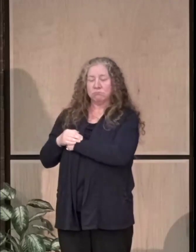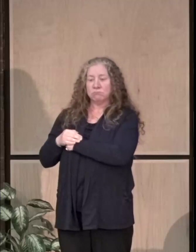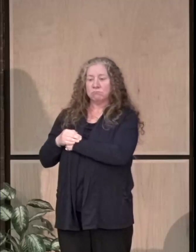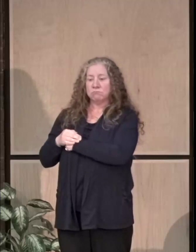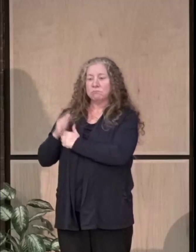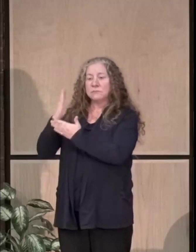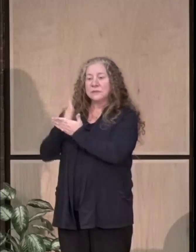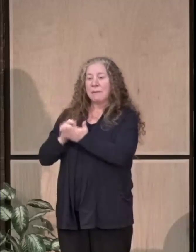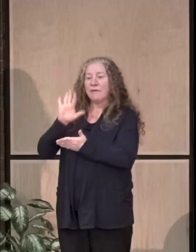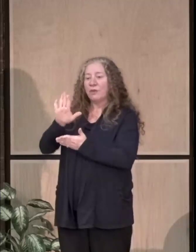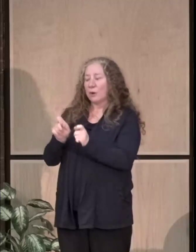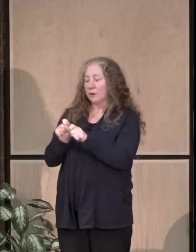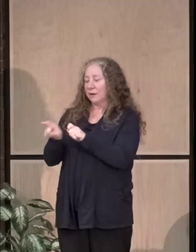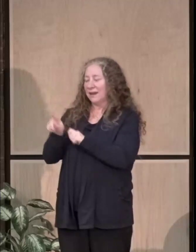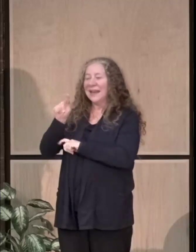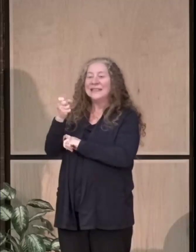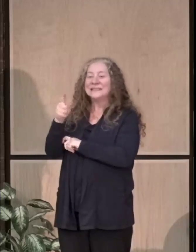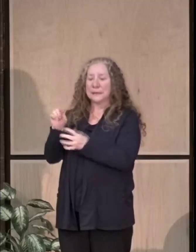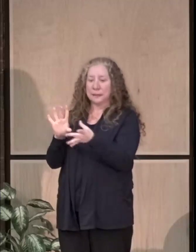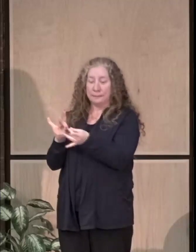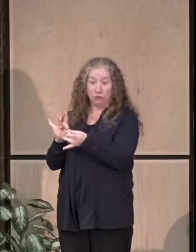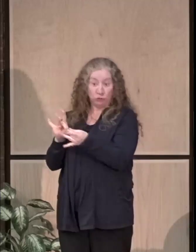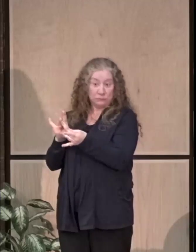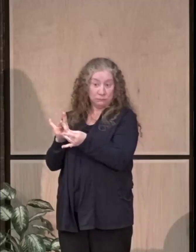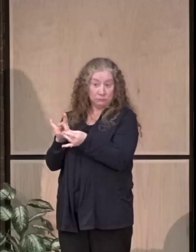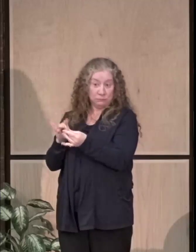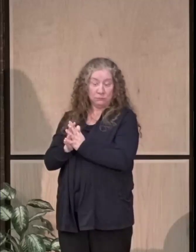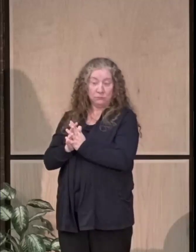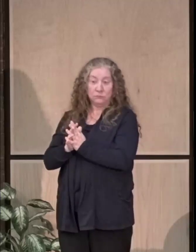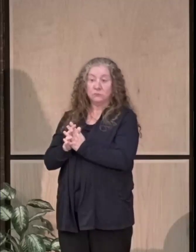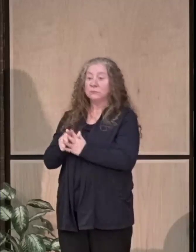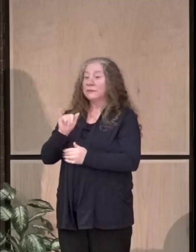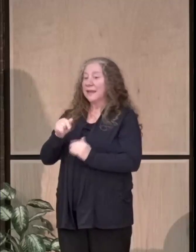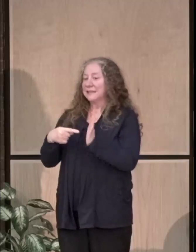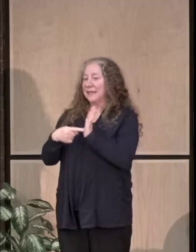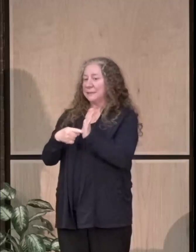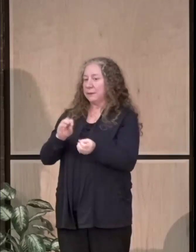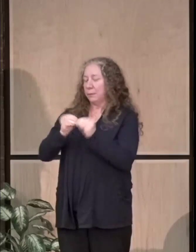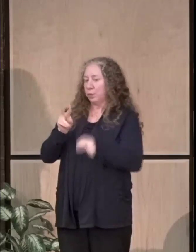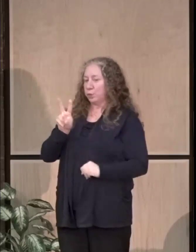some of your text messaging history, and I'd ask you to look at Exhibit 22.